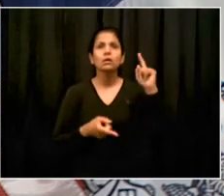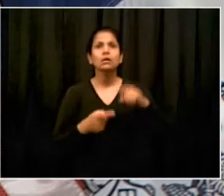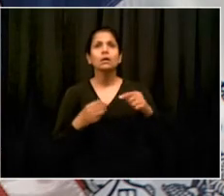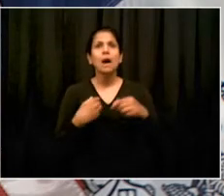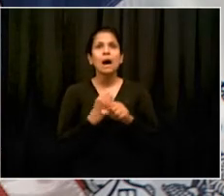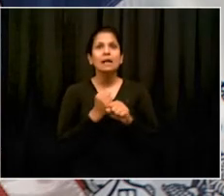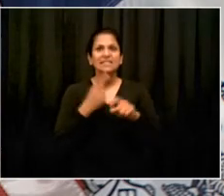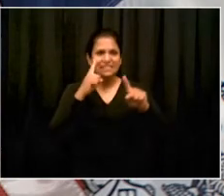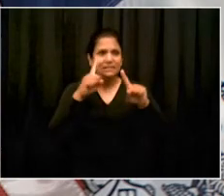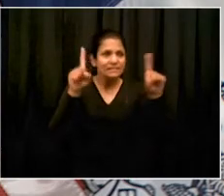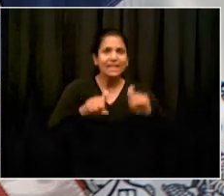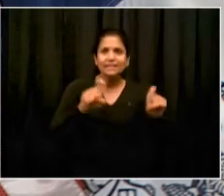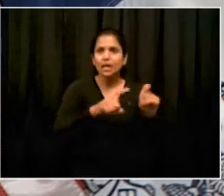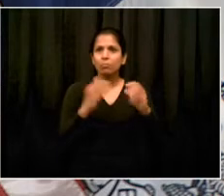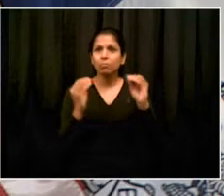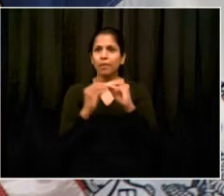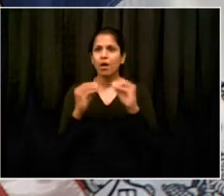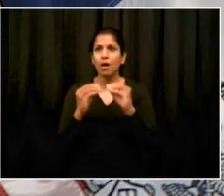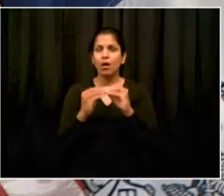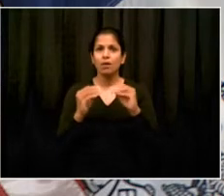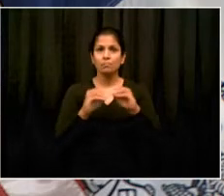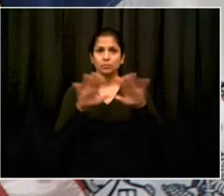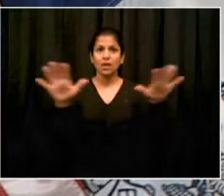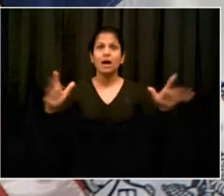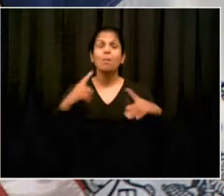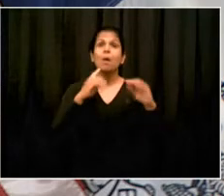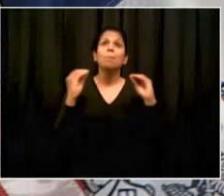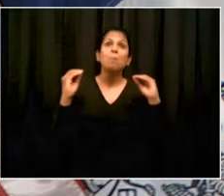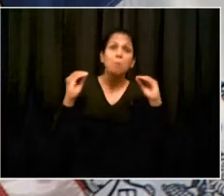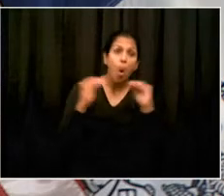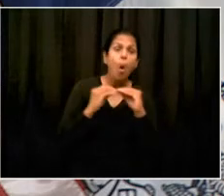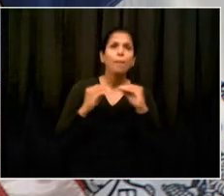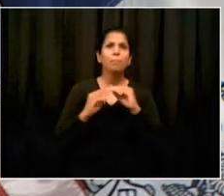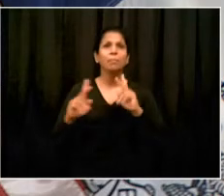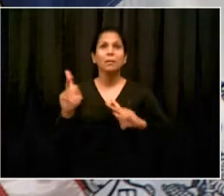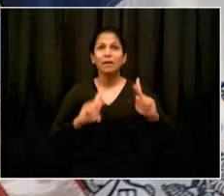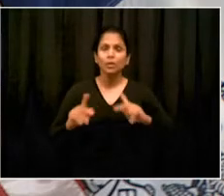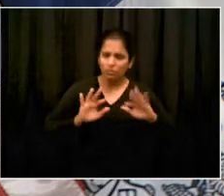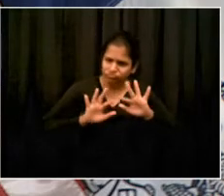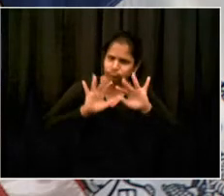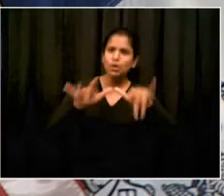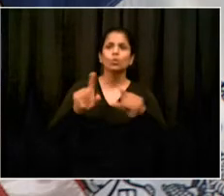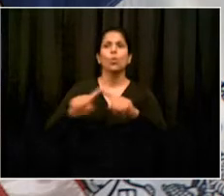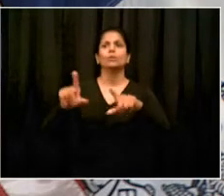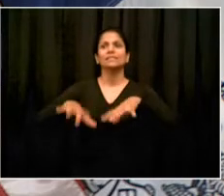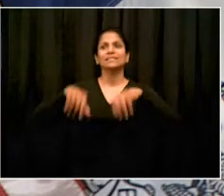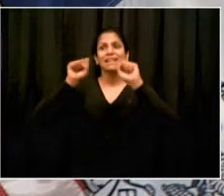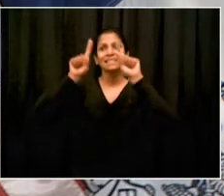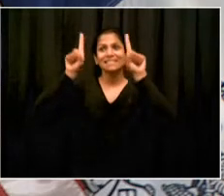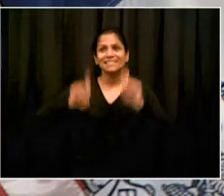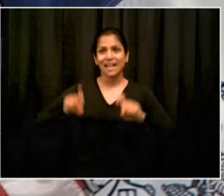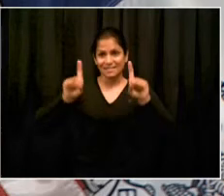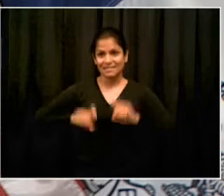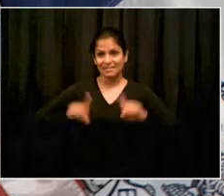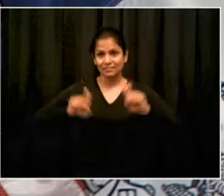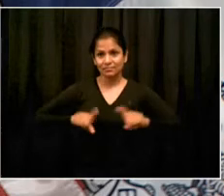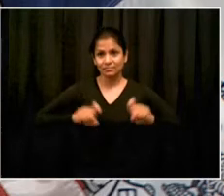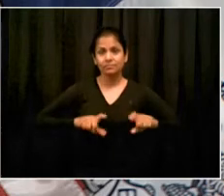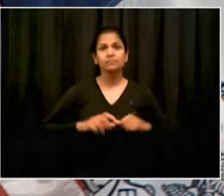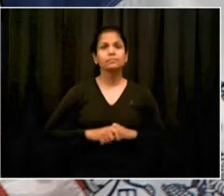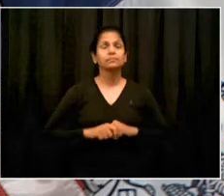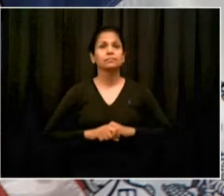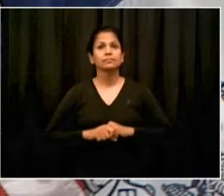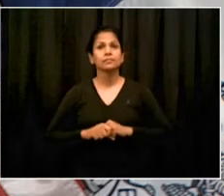whether yeshivas can be open, you want to make sure you have the very best numbers. So we're strongly encouraging, and have been since last week, the